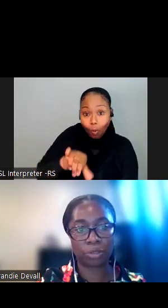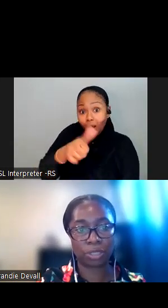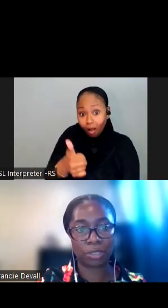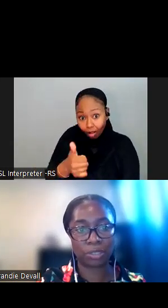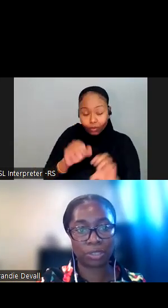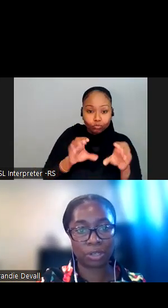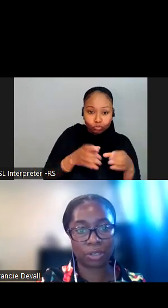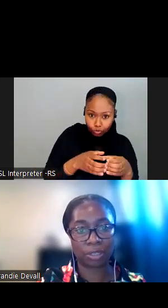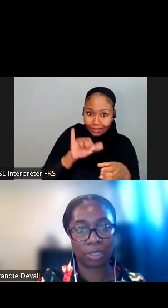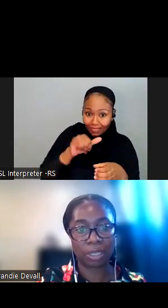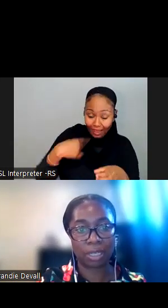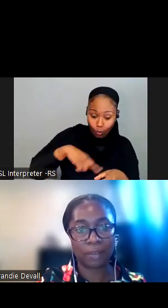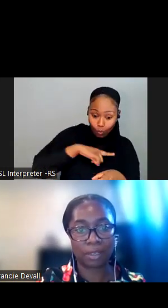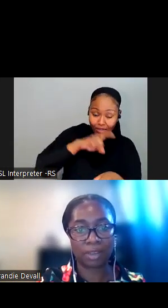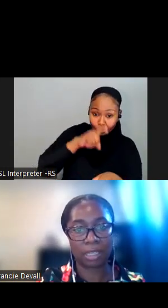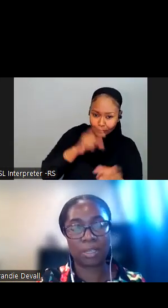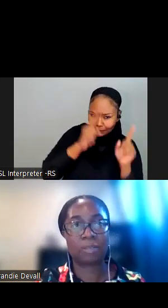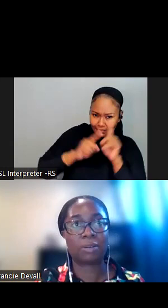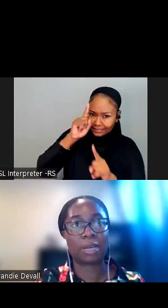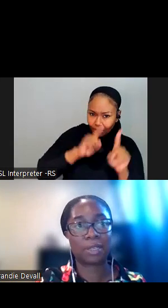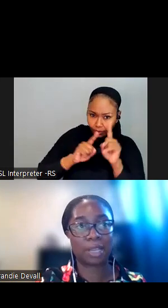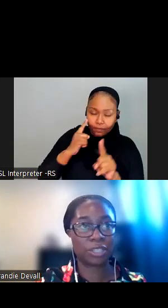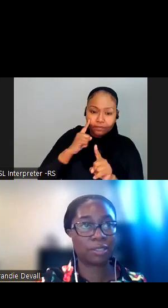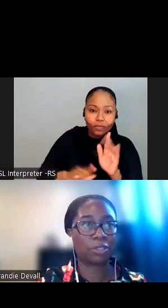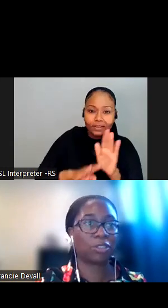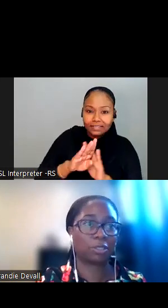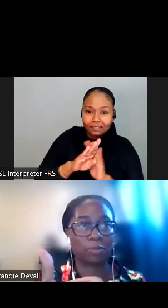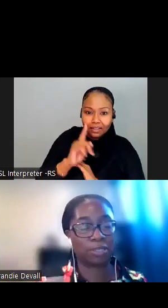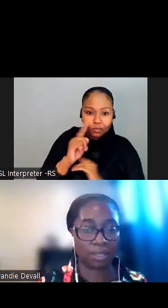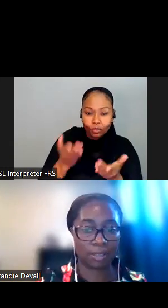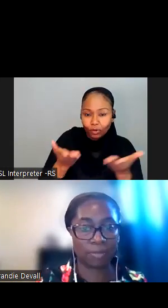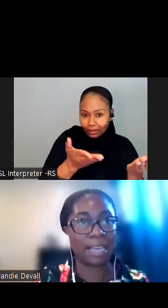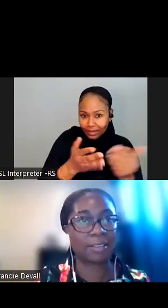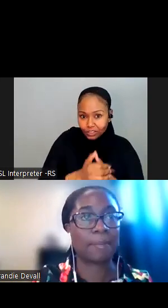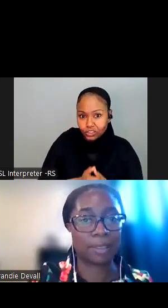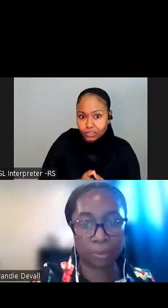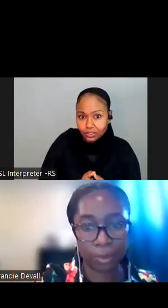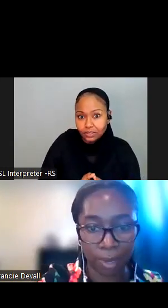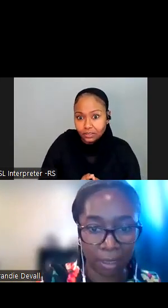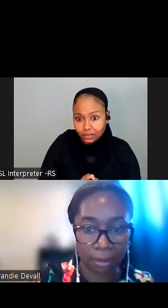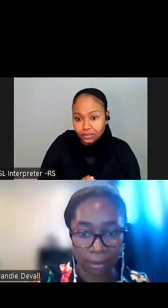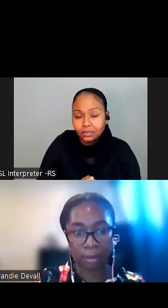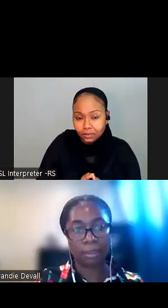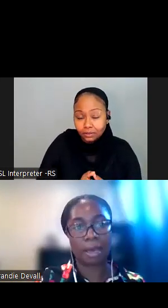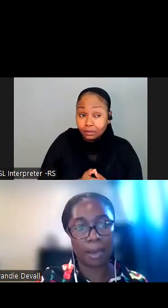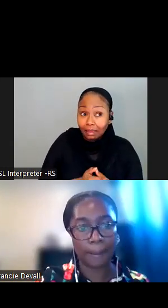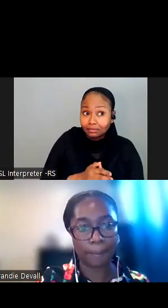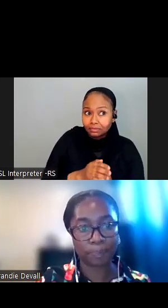work group should consider in the development of our recommendations, which speaks to the last comment that was